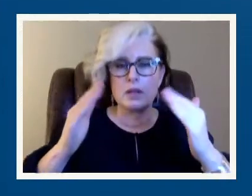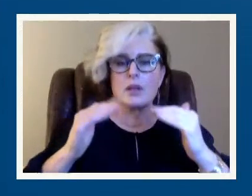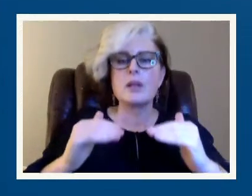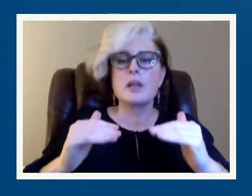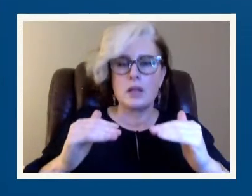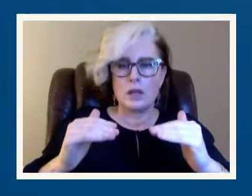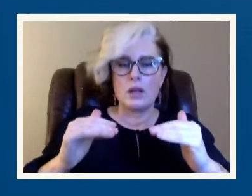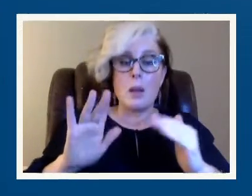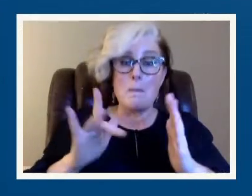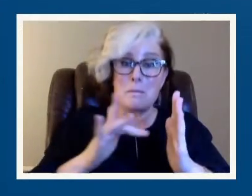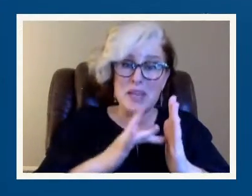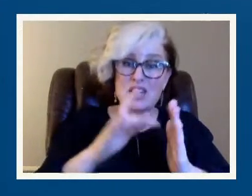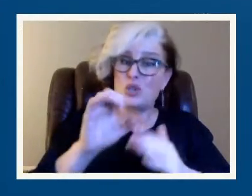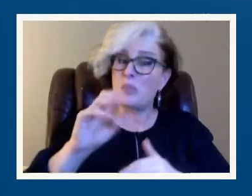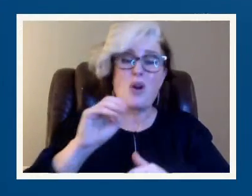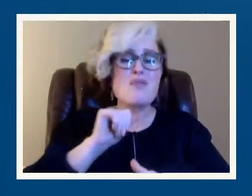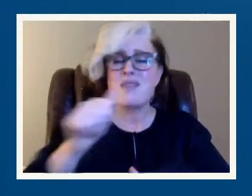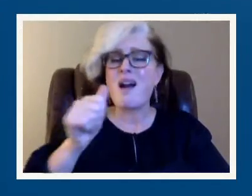So midterms are no joke.